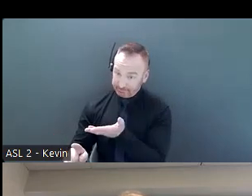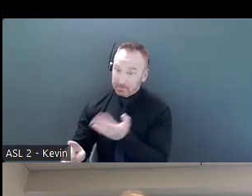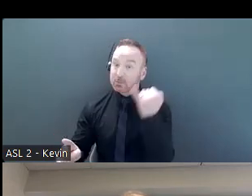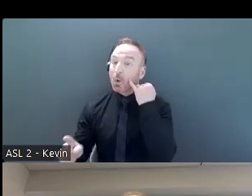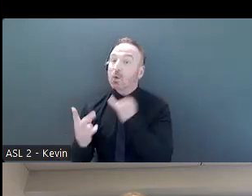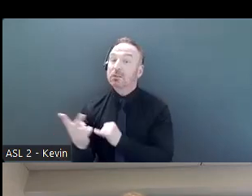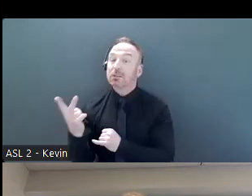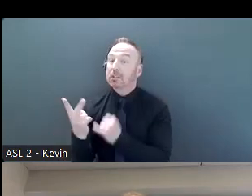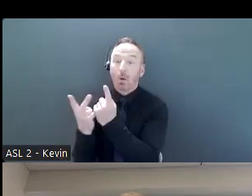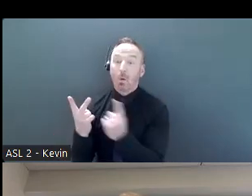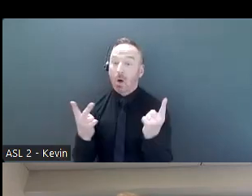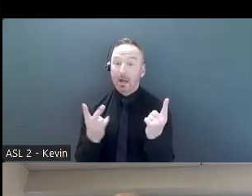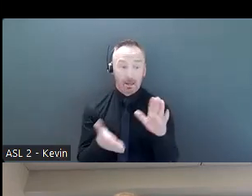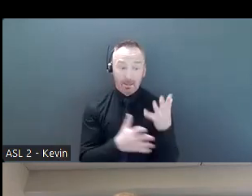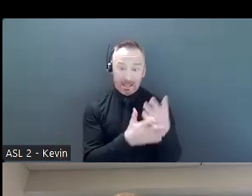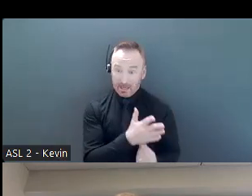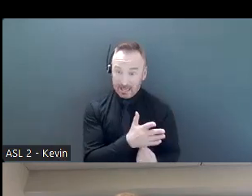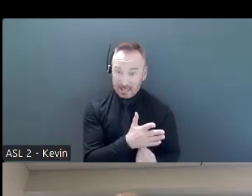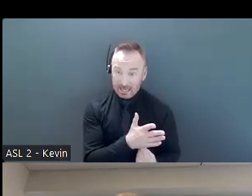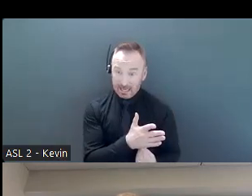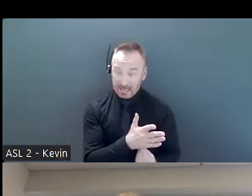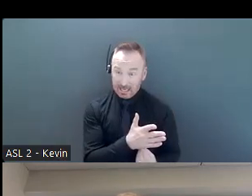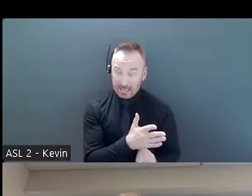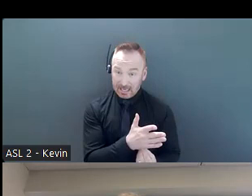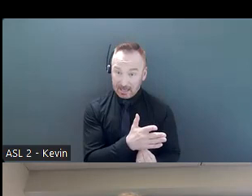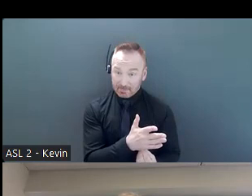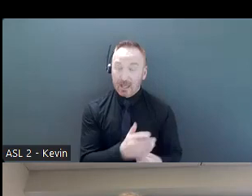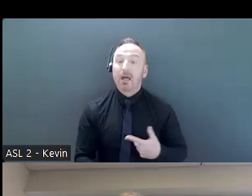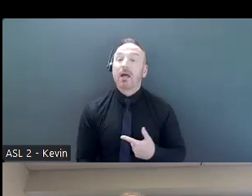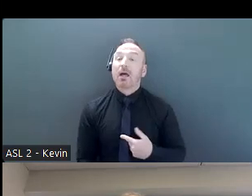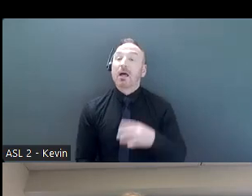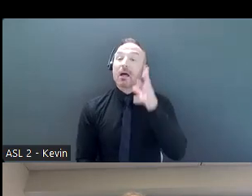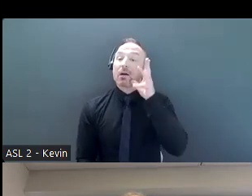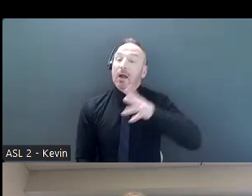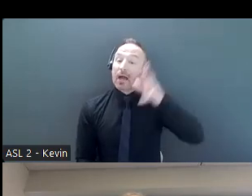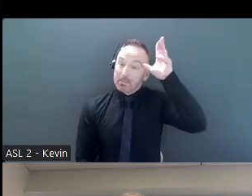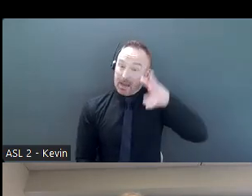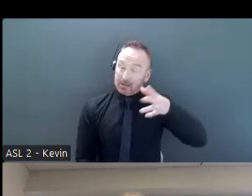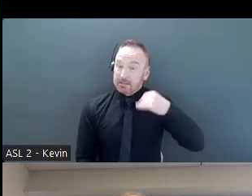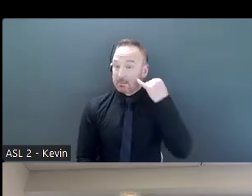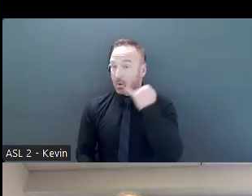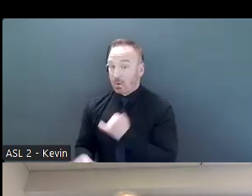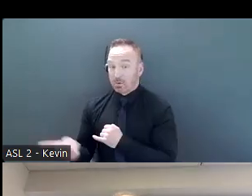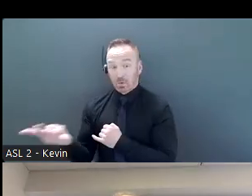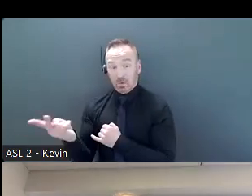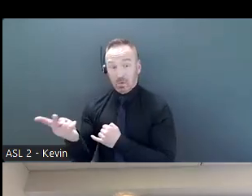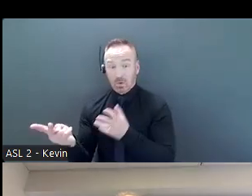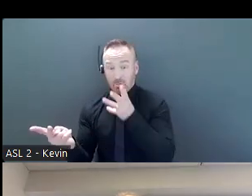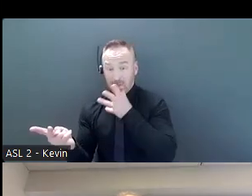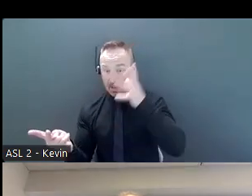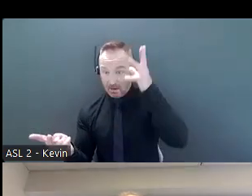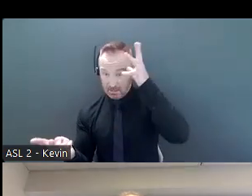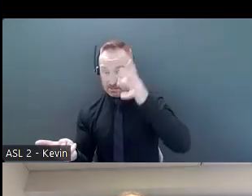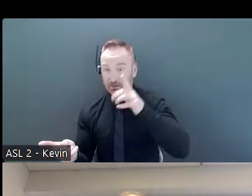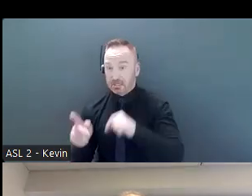passed away. Grandparents are unlikely to be successful if both parents are disputing contact and there's no